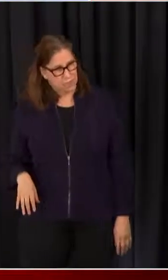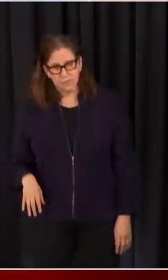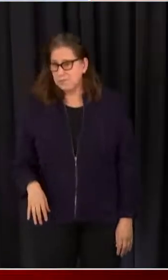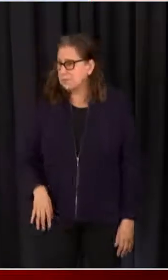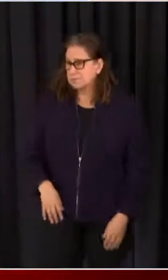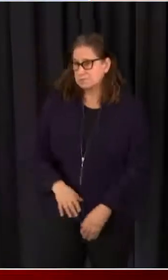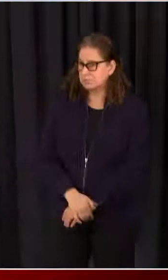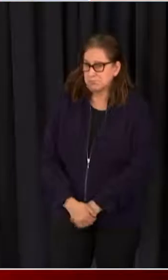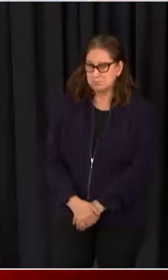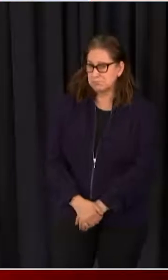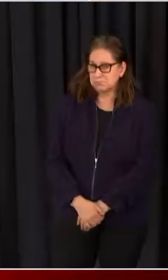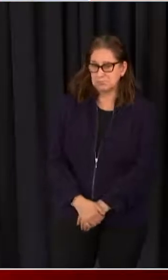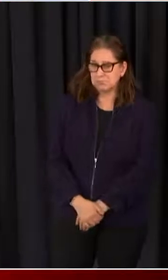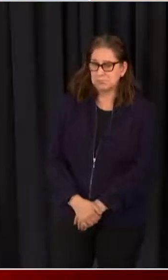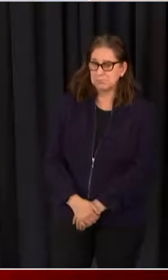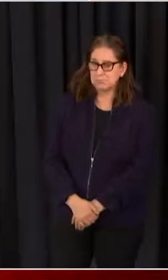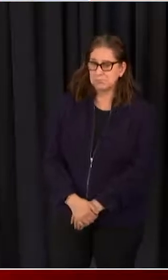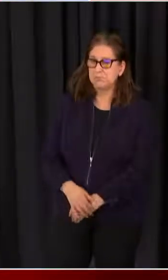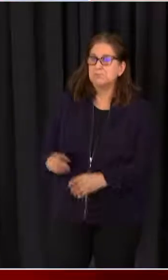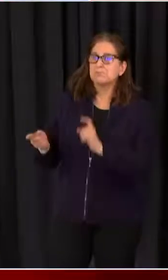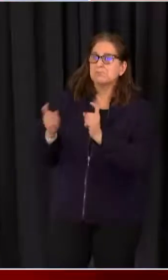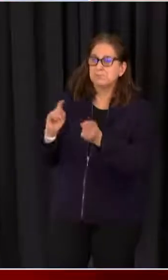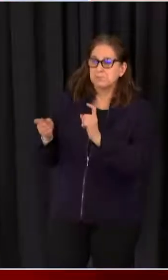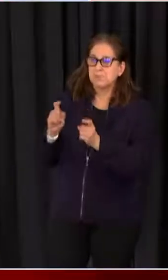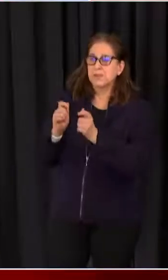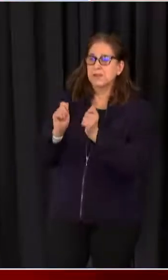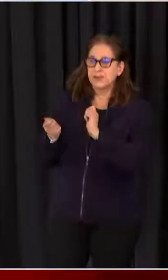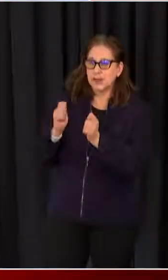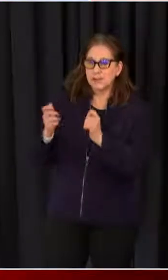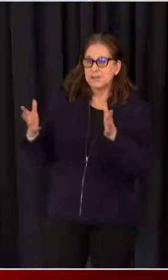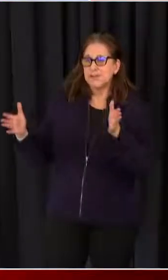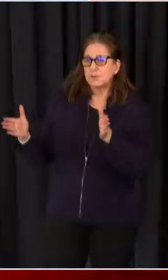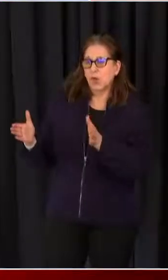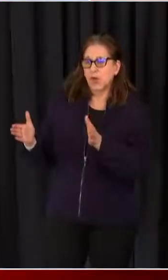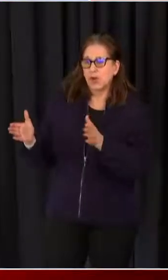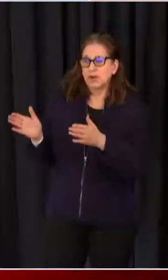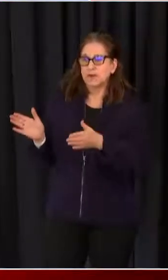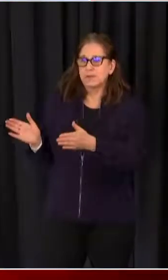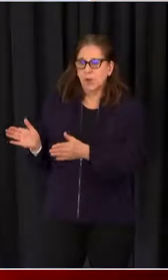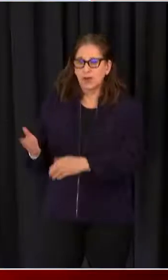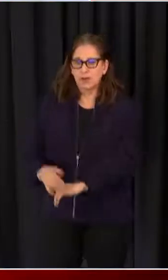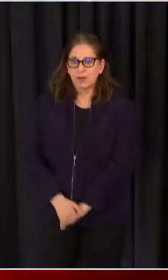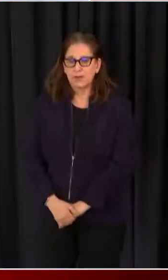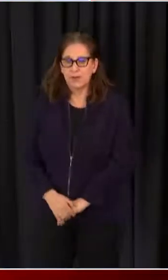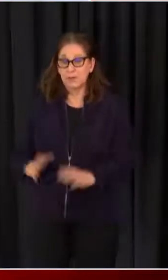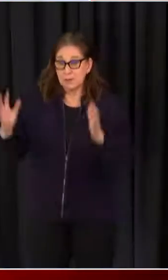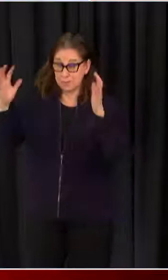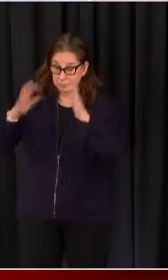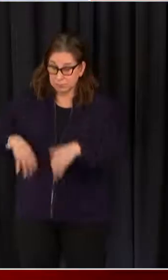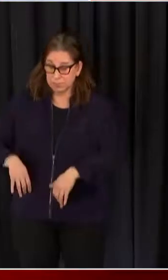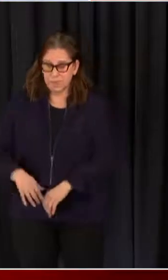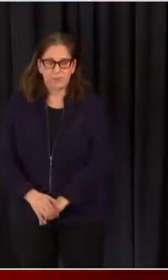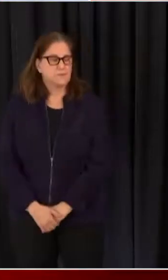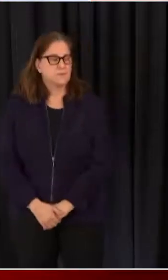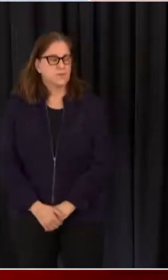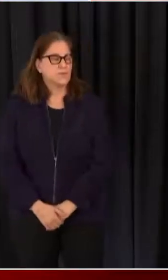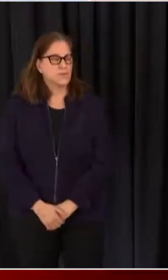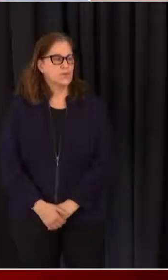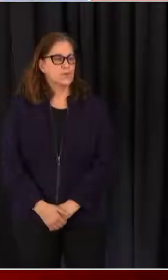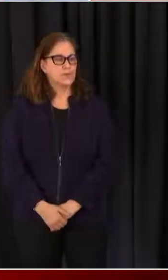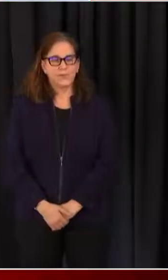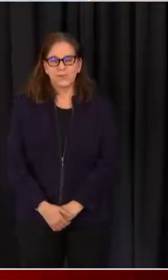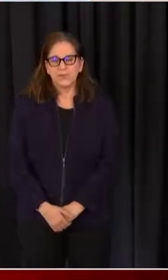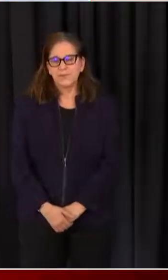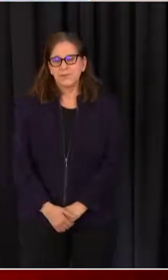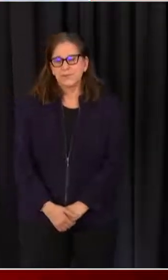I see adjustments to the fence, imminent. I thought they had already started to